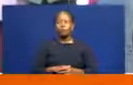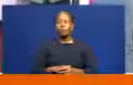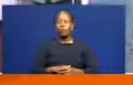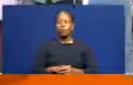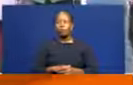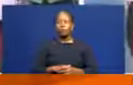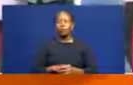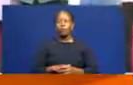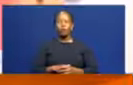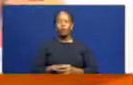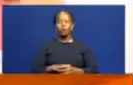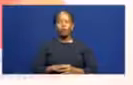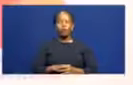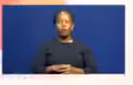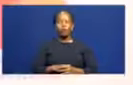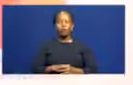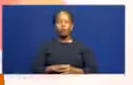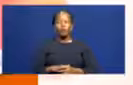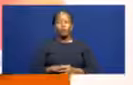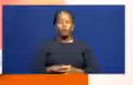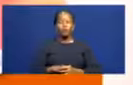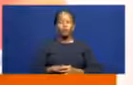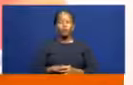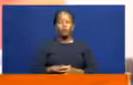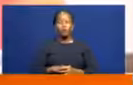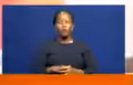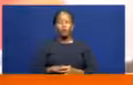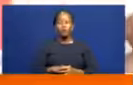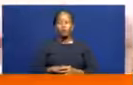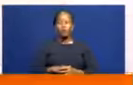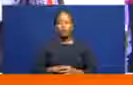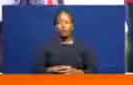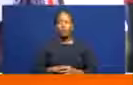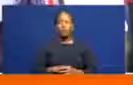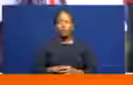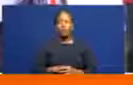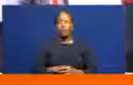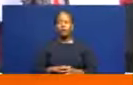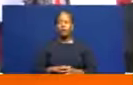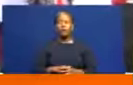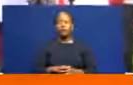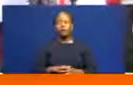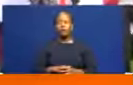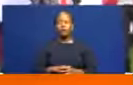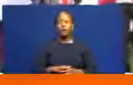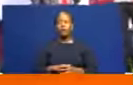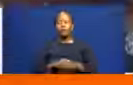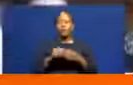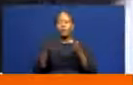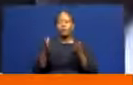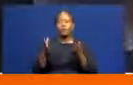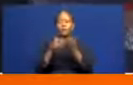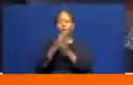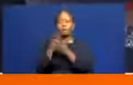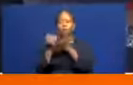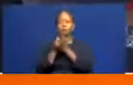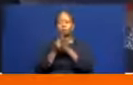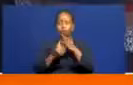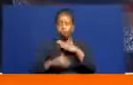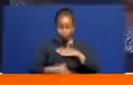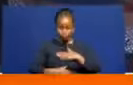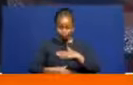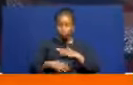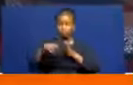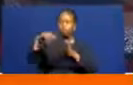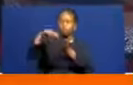Thank you to our studio. We will now request His Excellency to remain up on stage